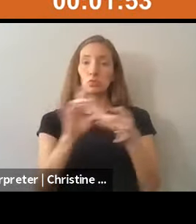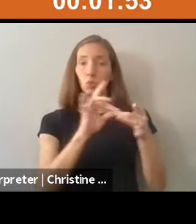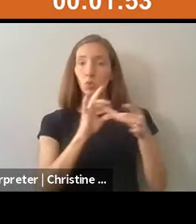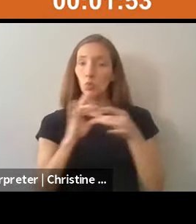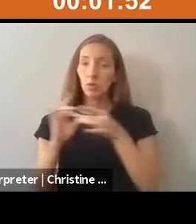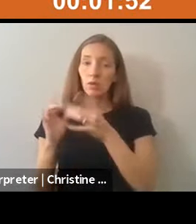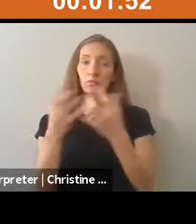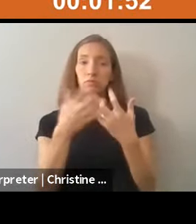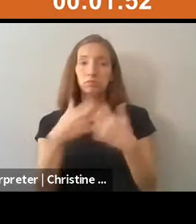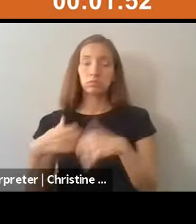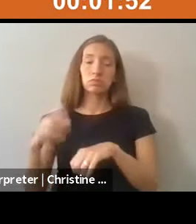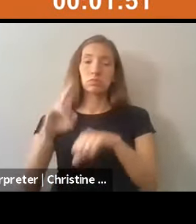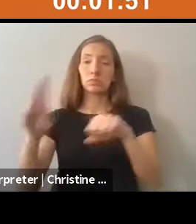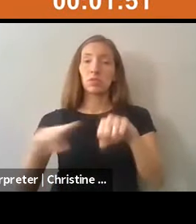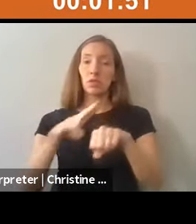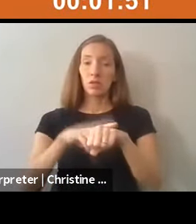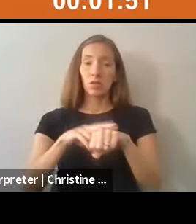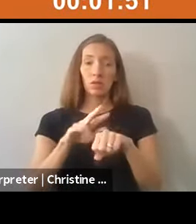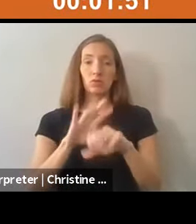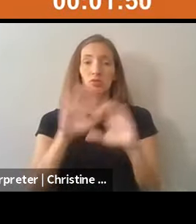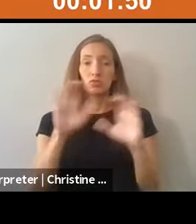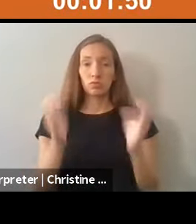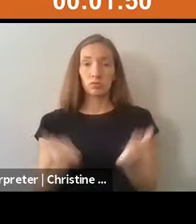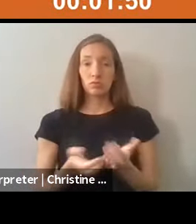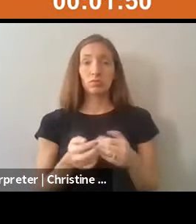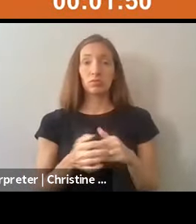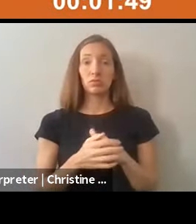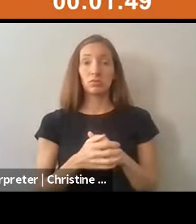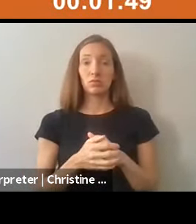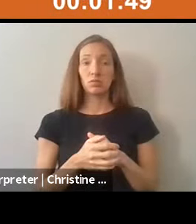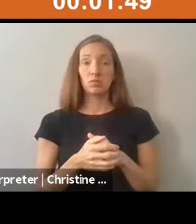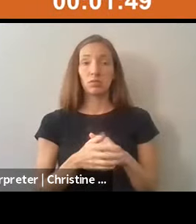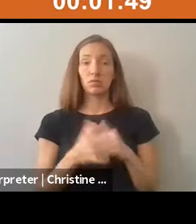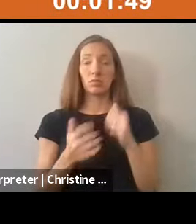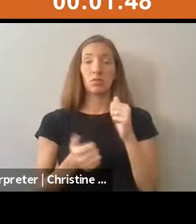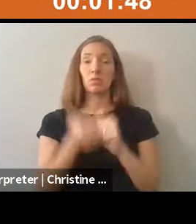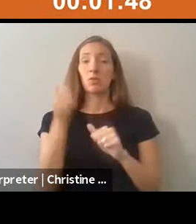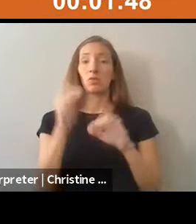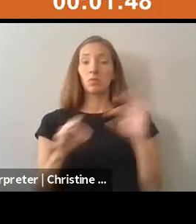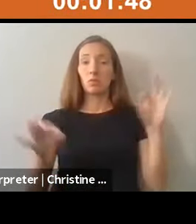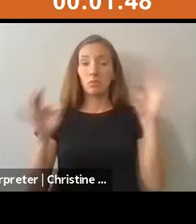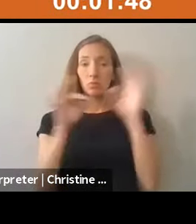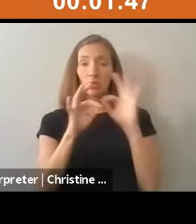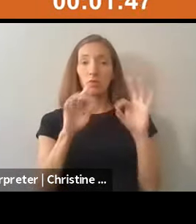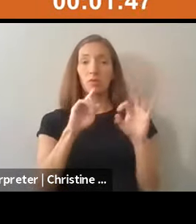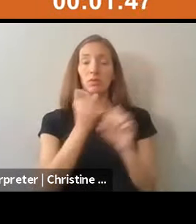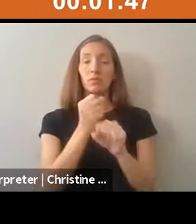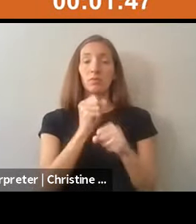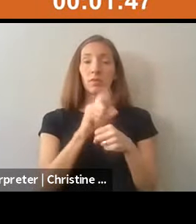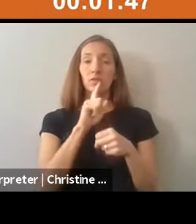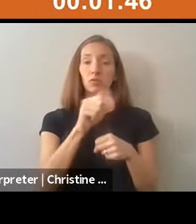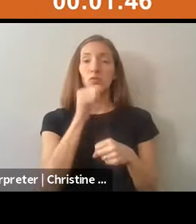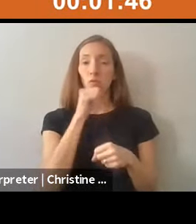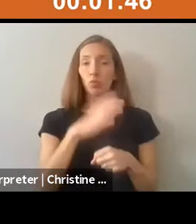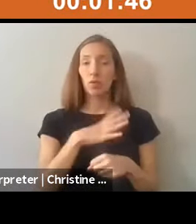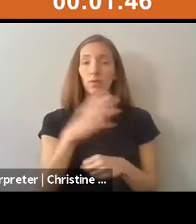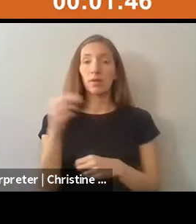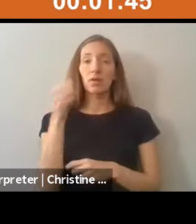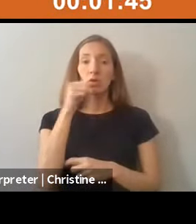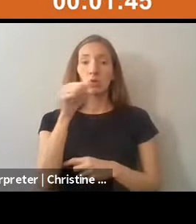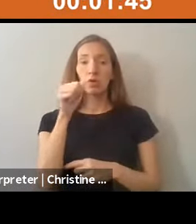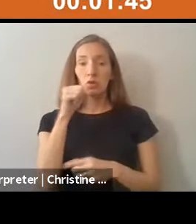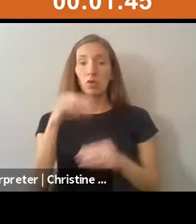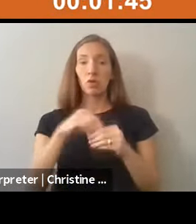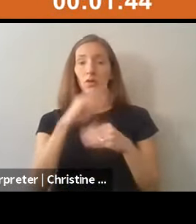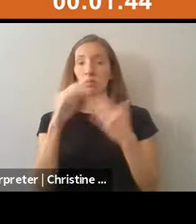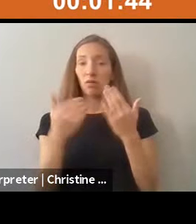And most importantly, we have to ensure that the women and girls in all their diversity and those survivors that are most affected